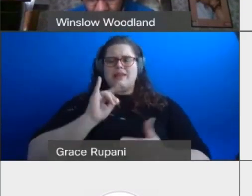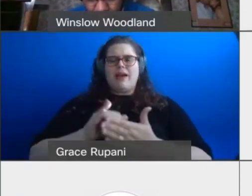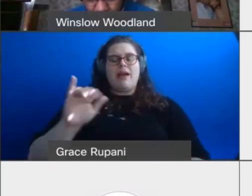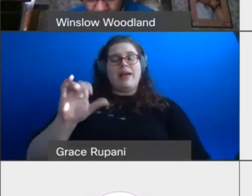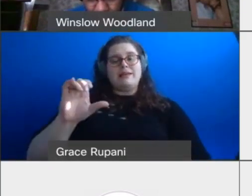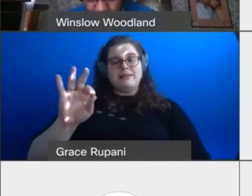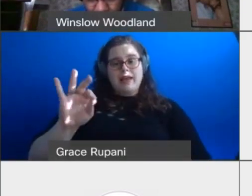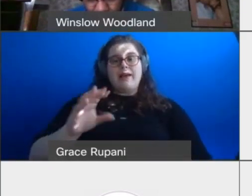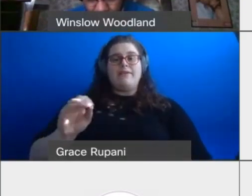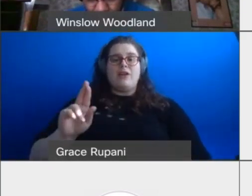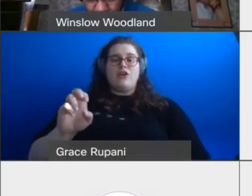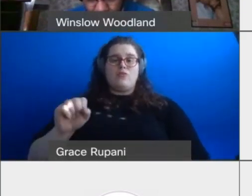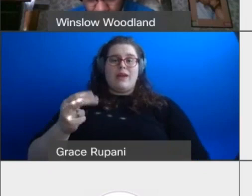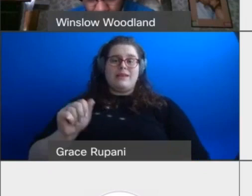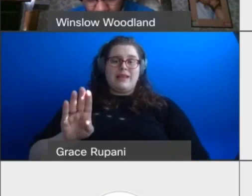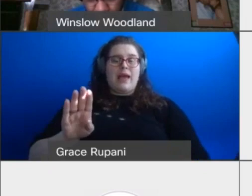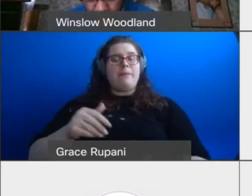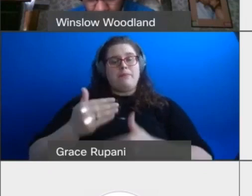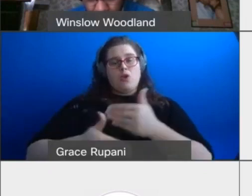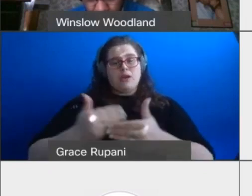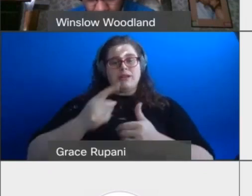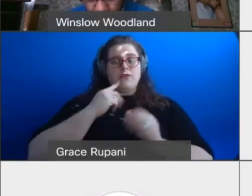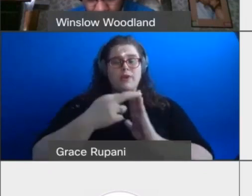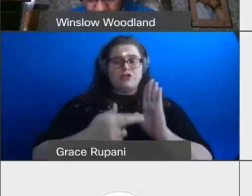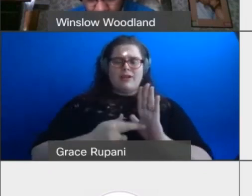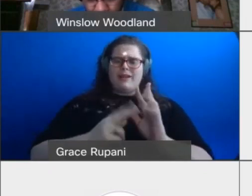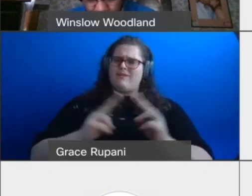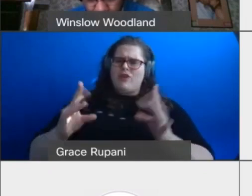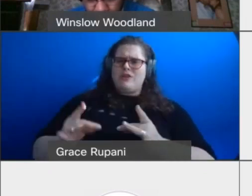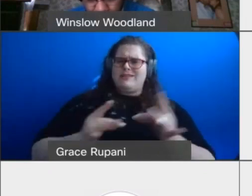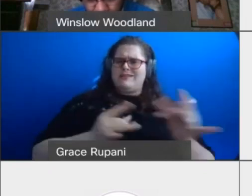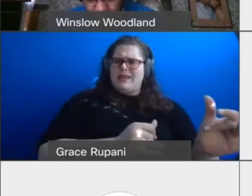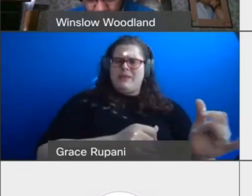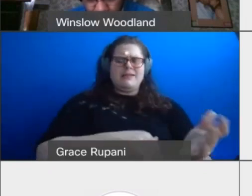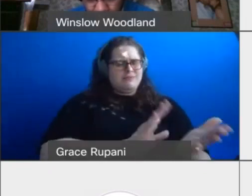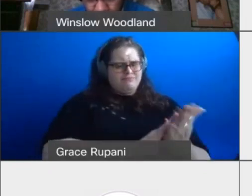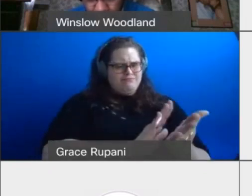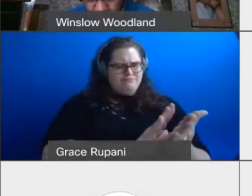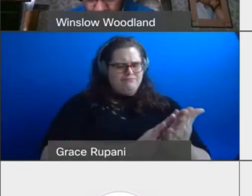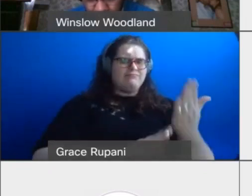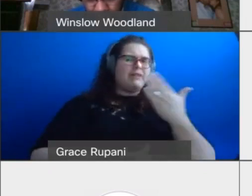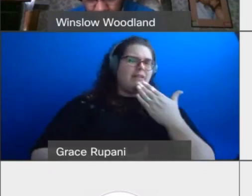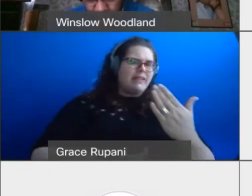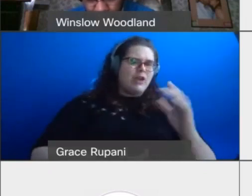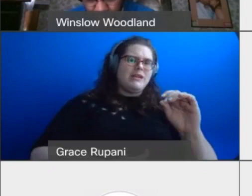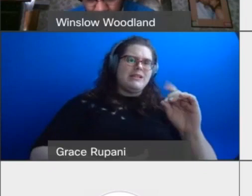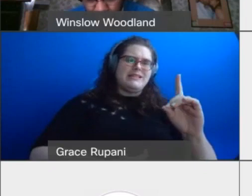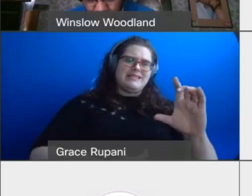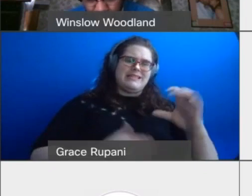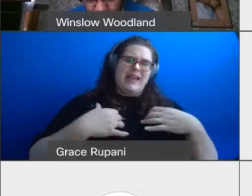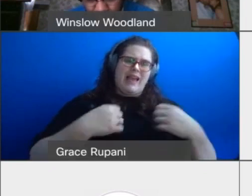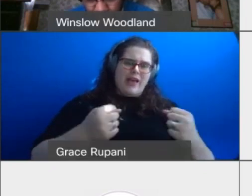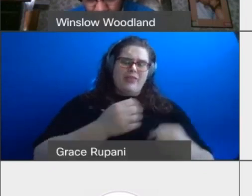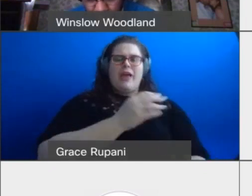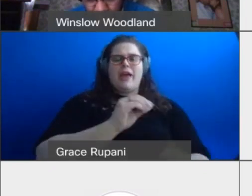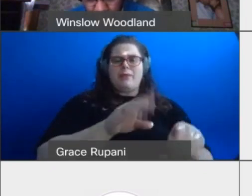getting the vaccine was very seamless. Thank you to DC Health and Kirk, who worked together, and to our providers who